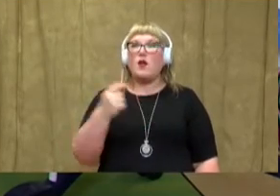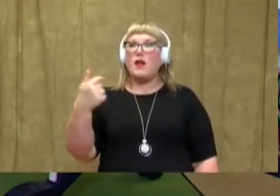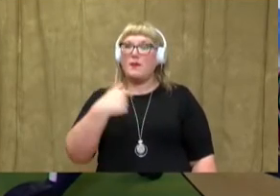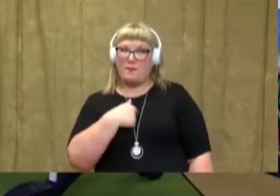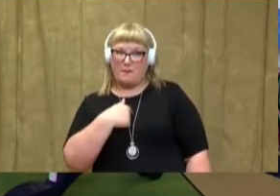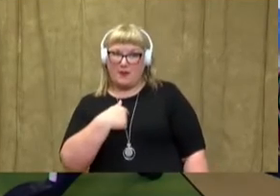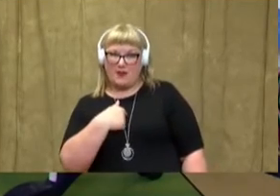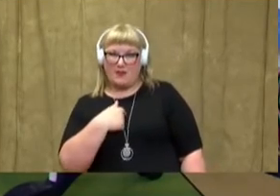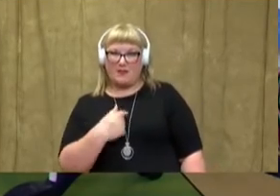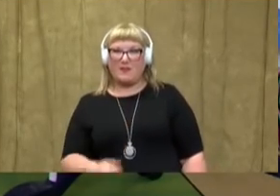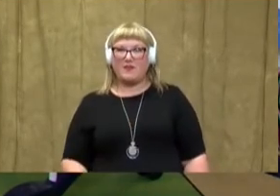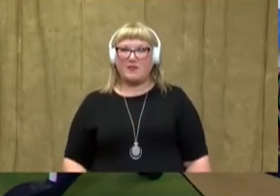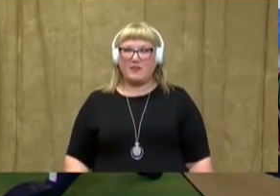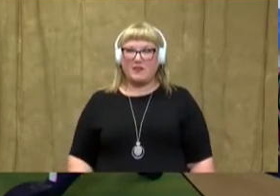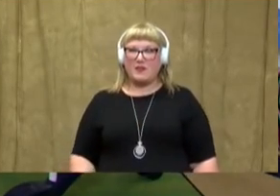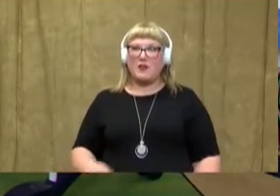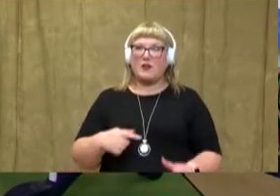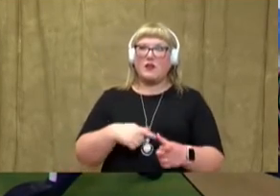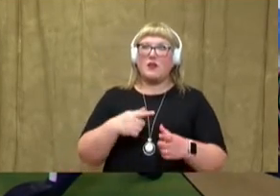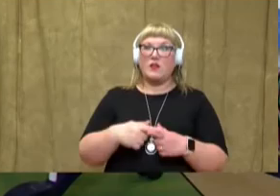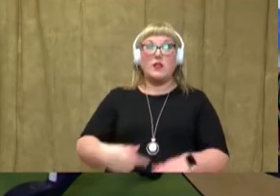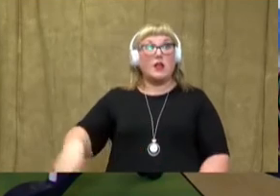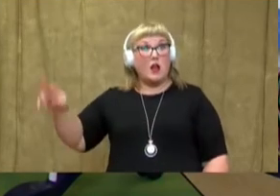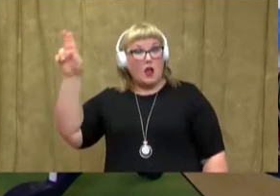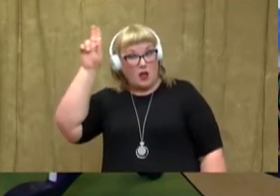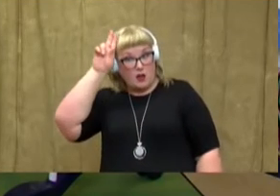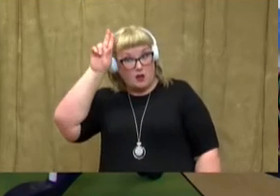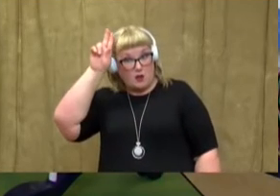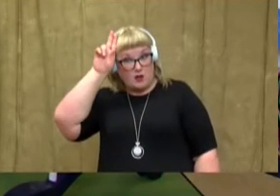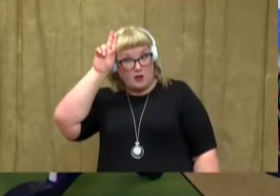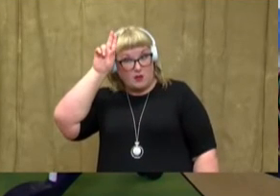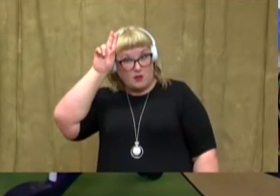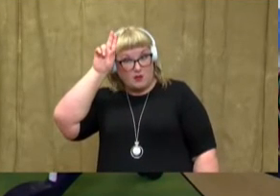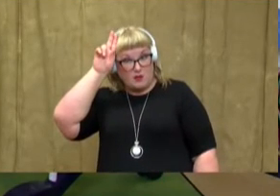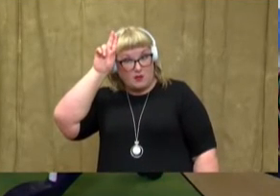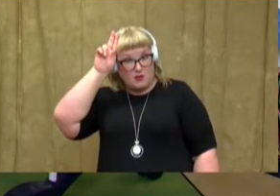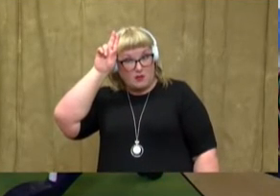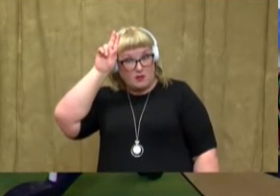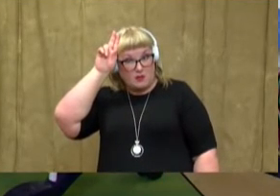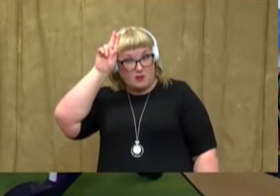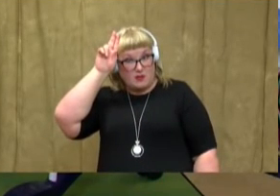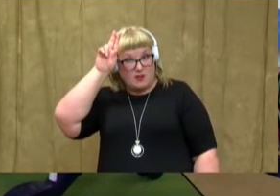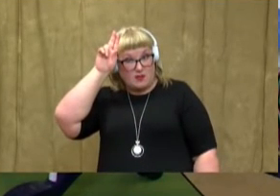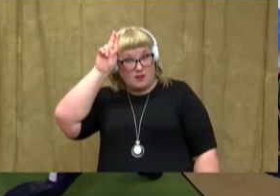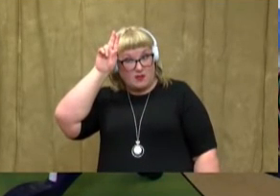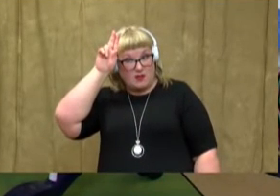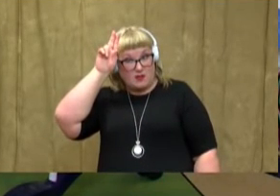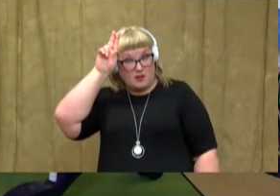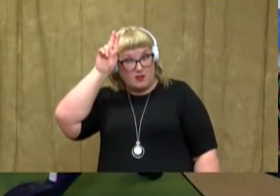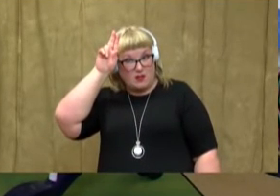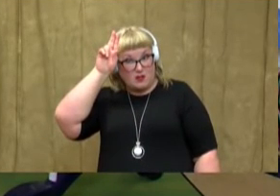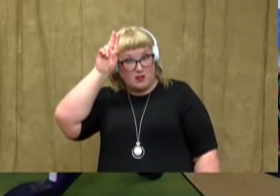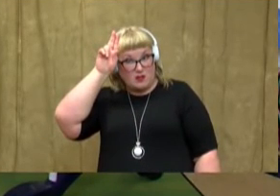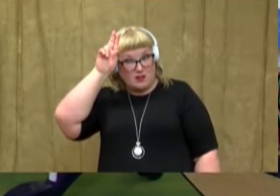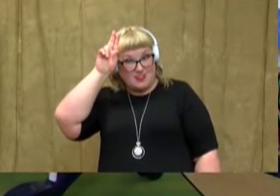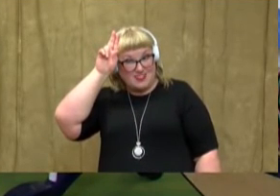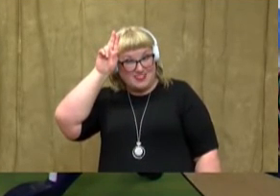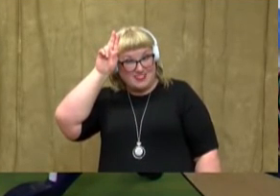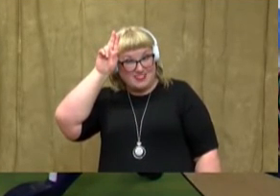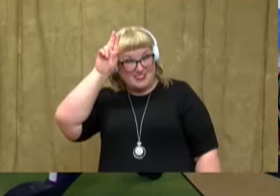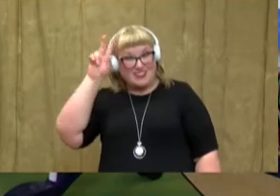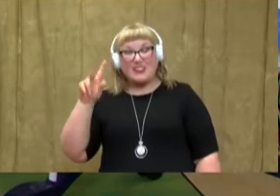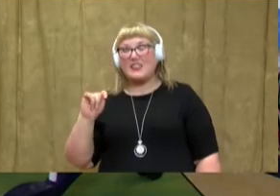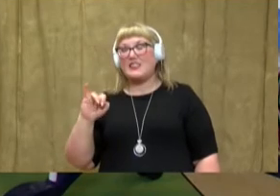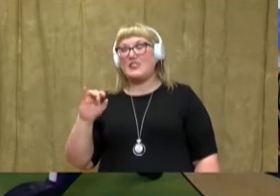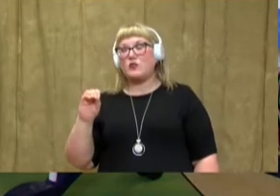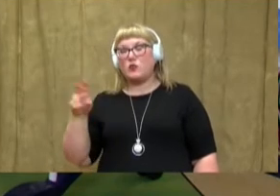Ijo. Ijo. All right. And then we're going to do uncle. We're not going to do sign language, no. We're going to dance. Tio. When you say